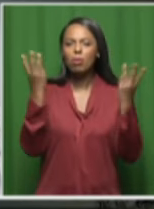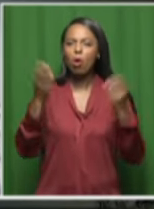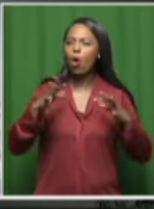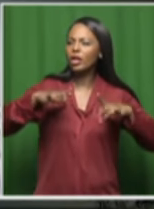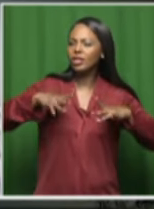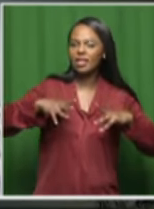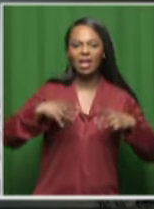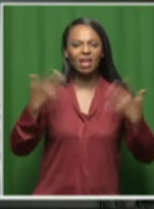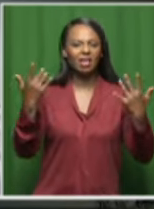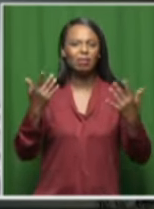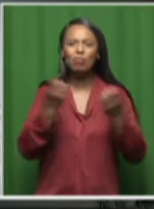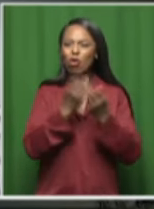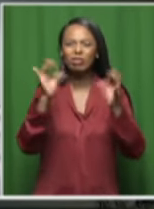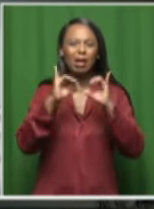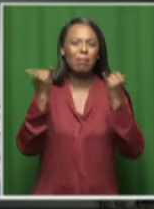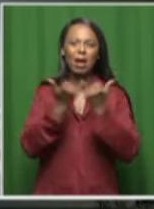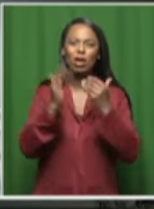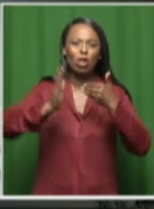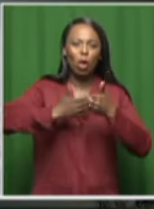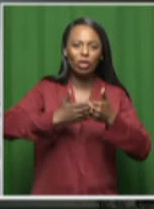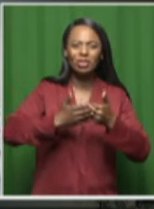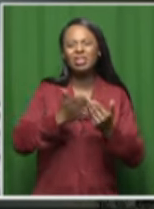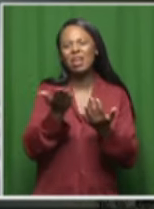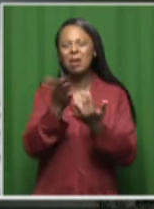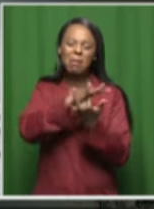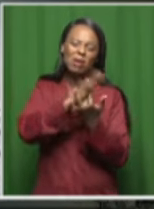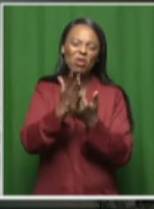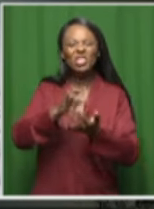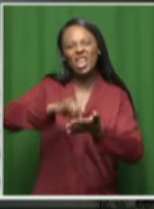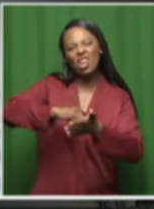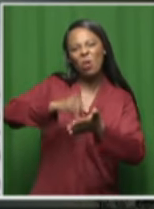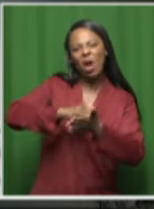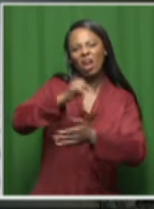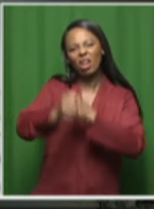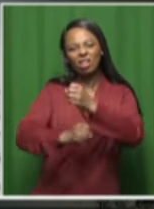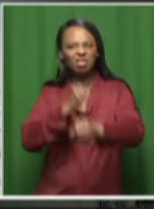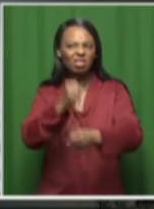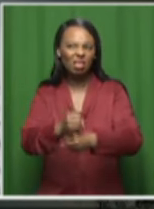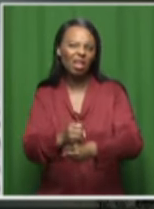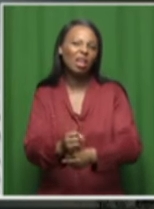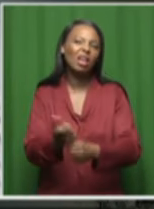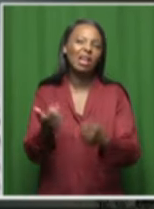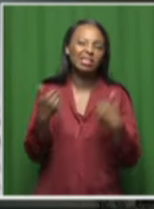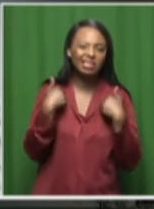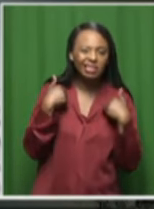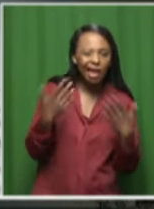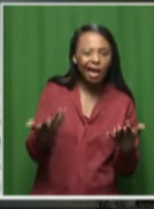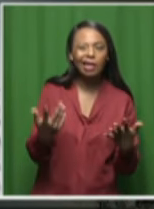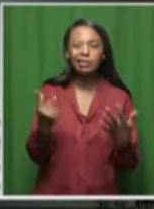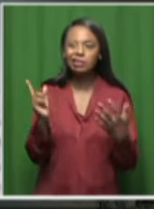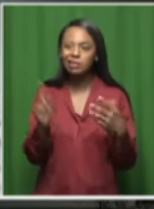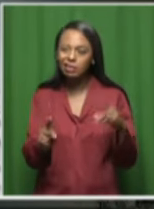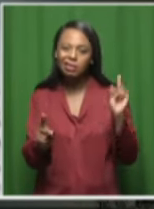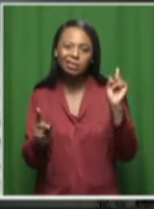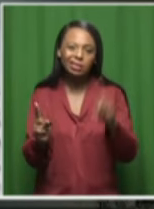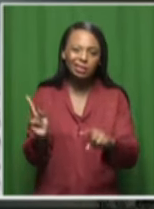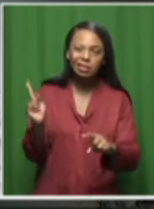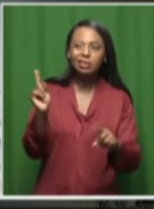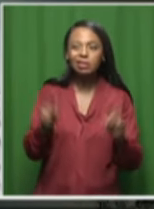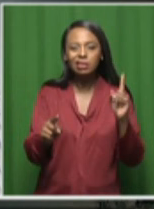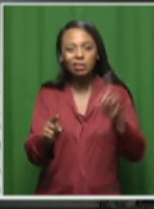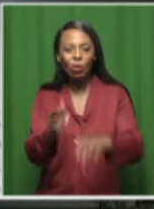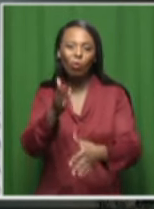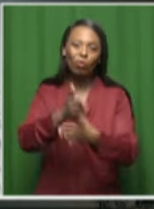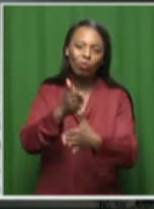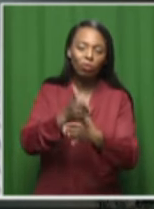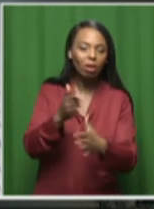to be working. And, you know, middle of Jan, when, you know, things, perhaps maybe from, you know, beginning, middle of December up until the middle of Jan, there's nothing